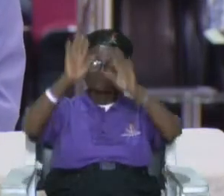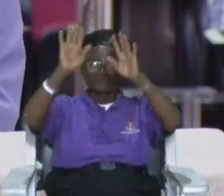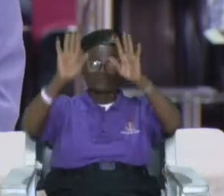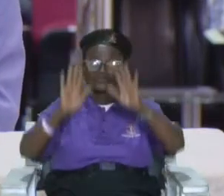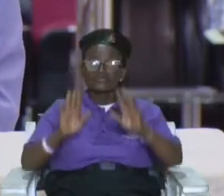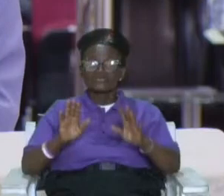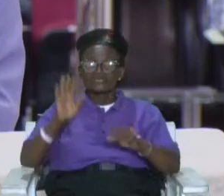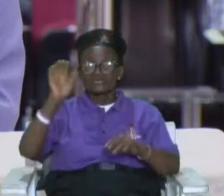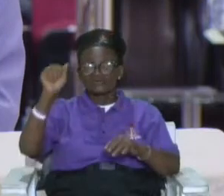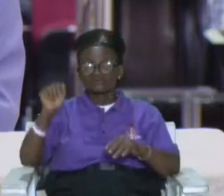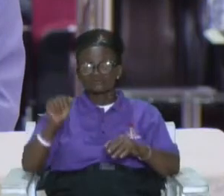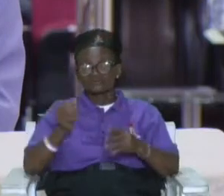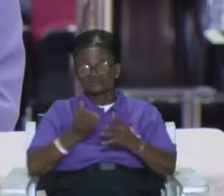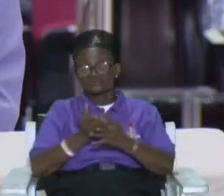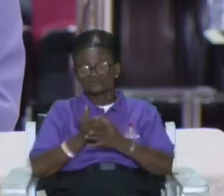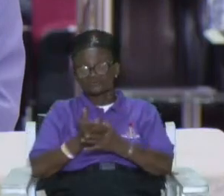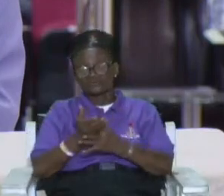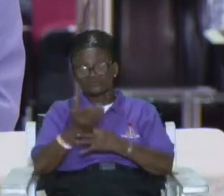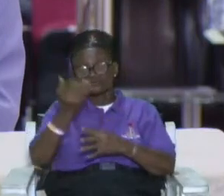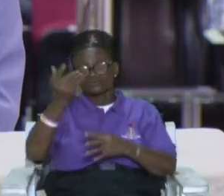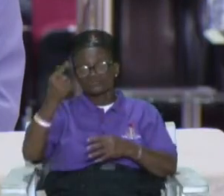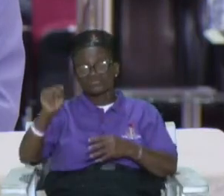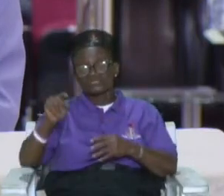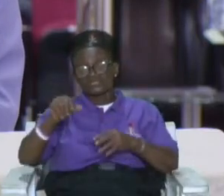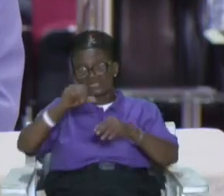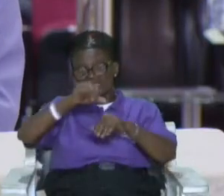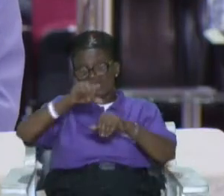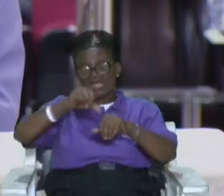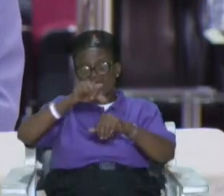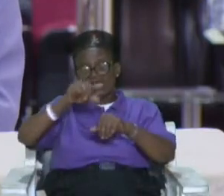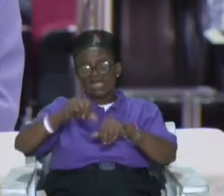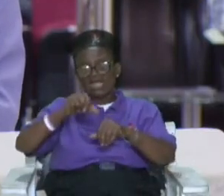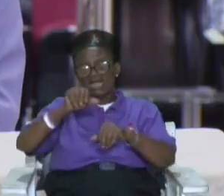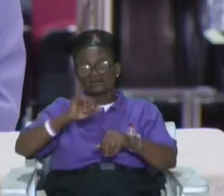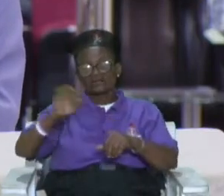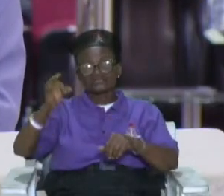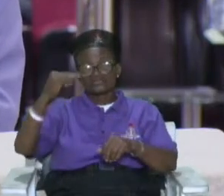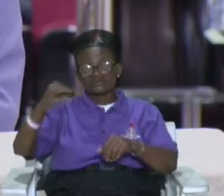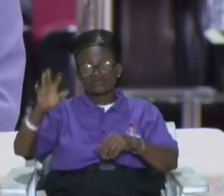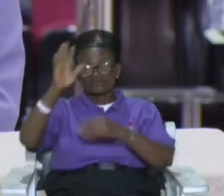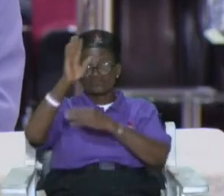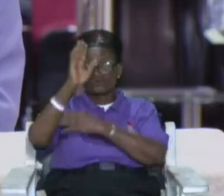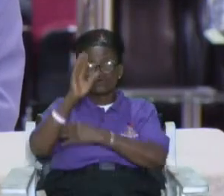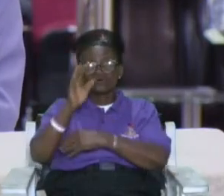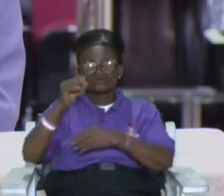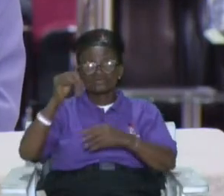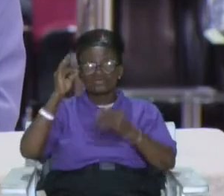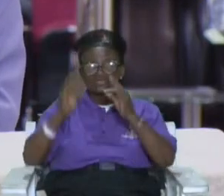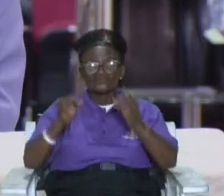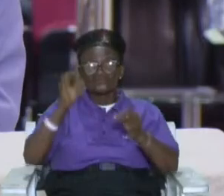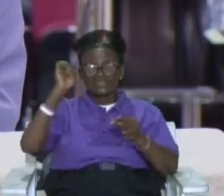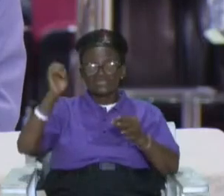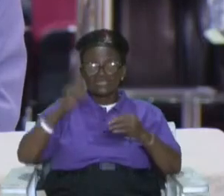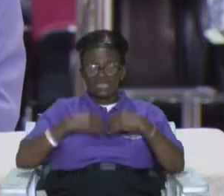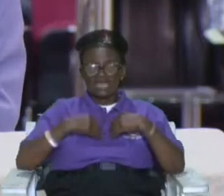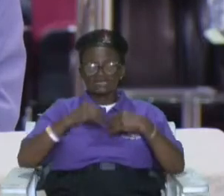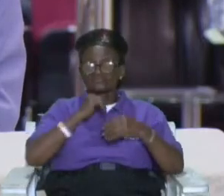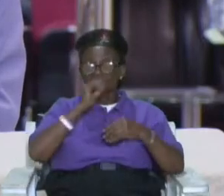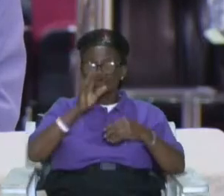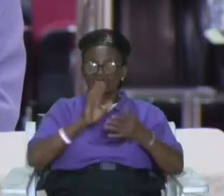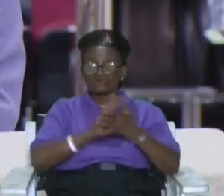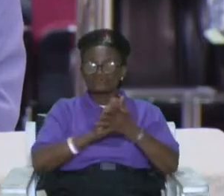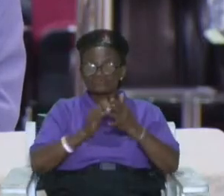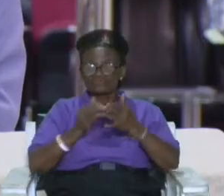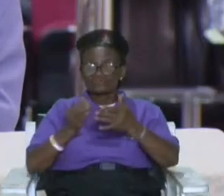through the anointing of God, if he had not before said, all things that